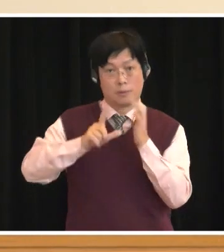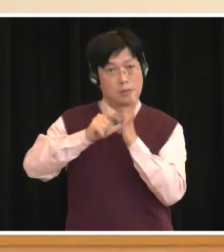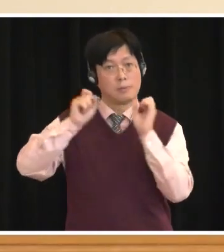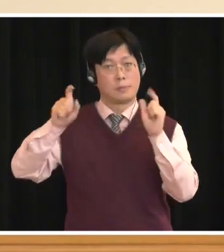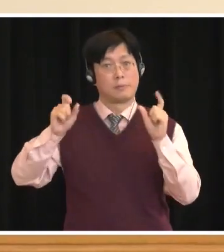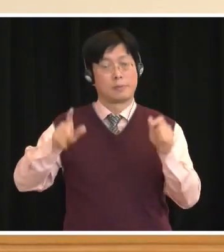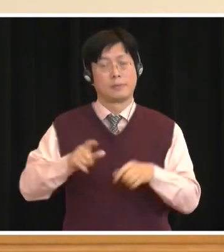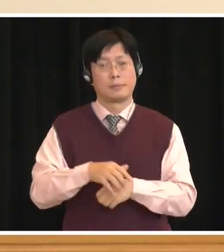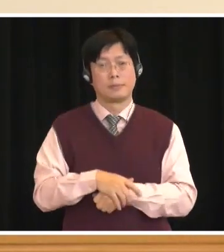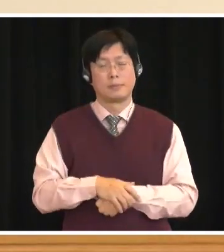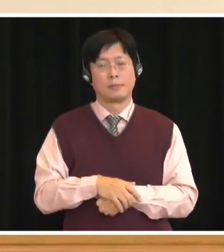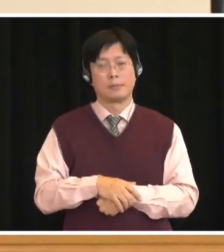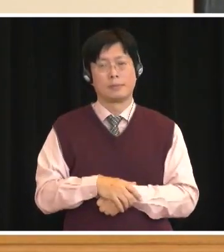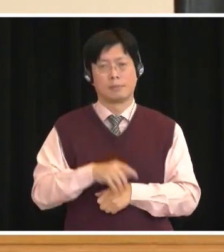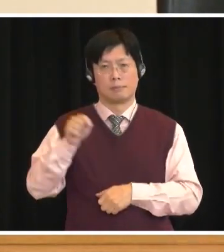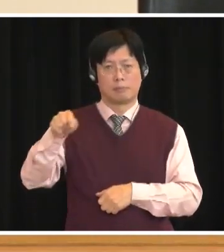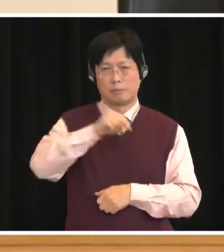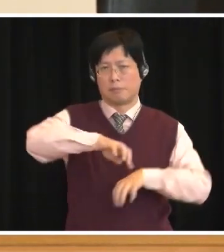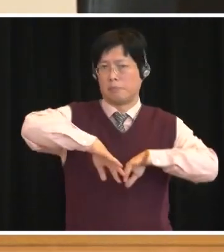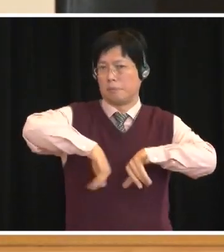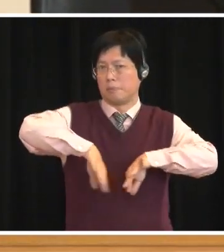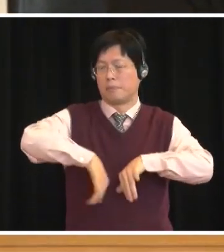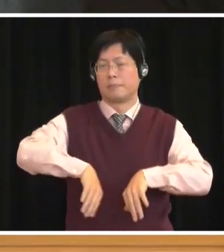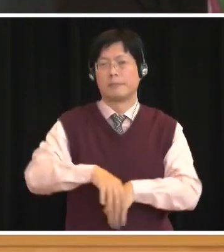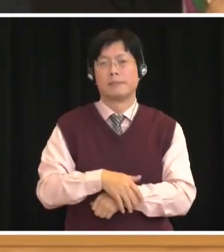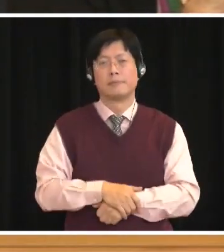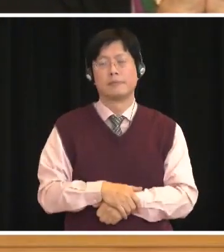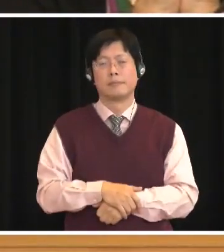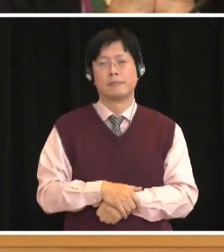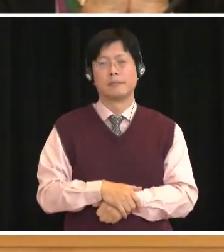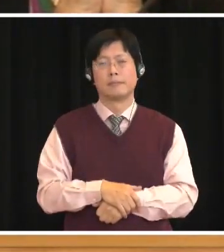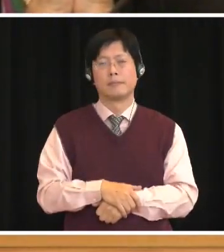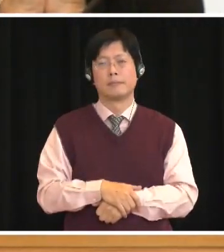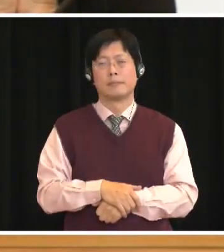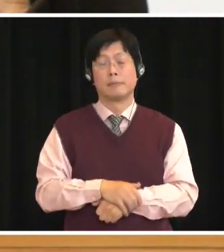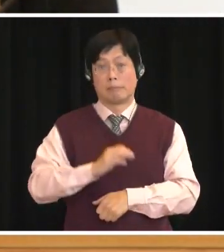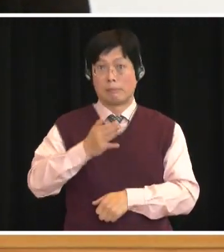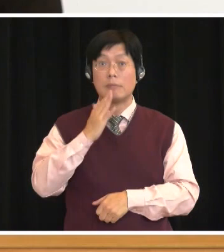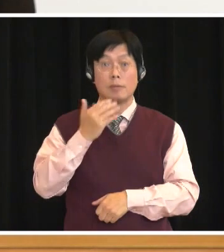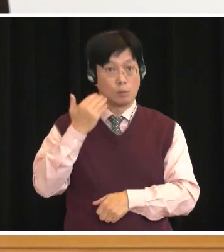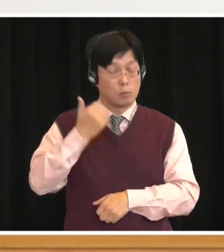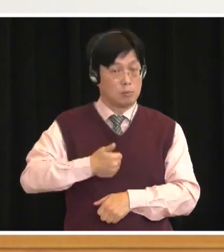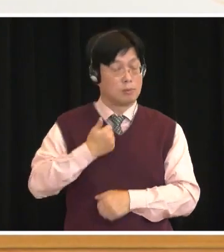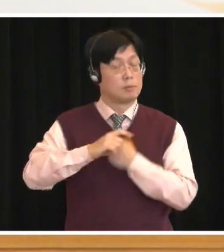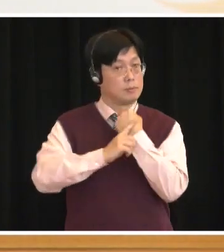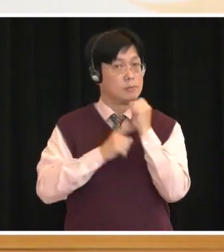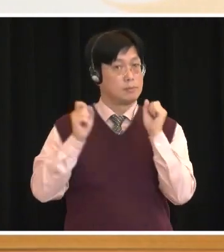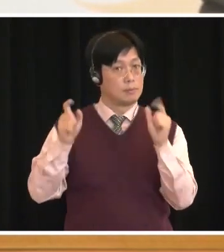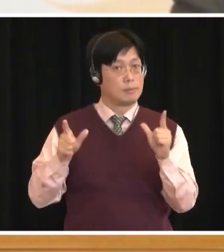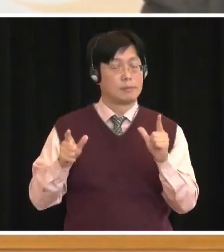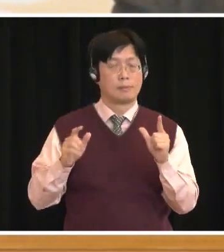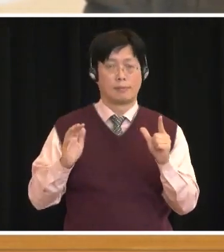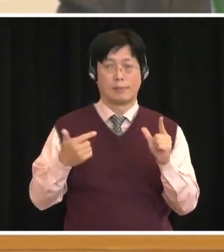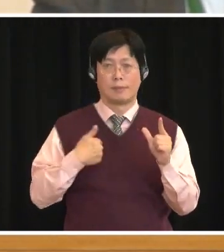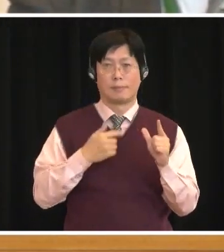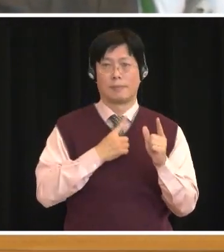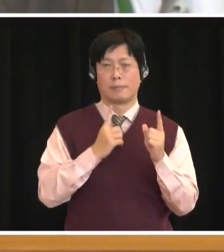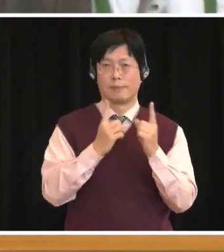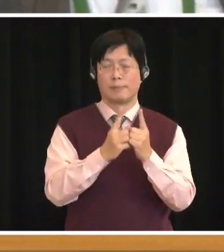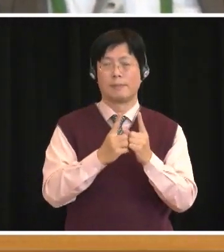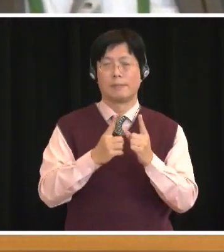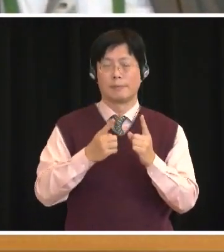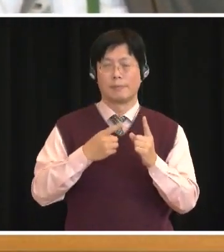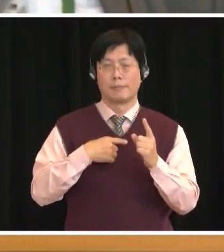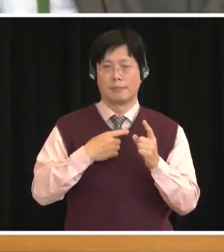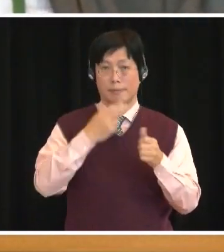for sexual exploitation, it used to be governed by Human Trafficking Control